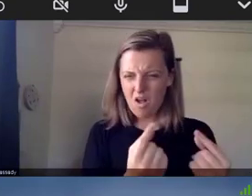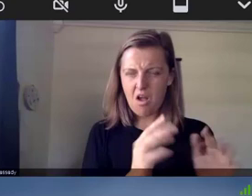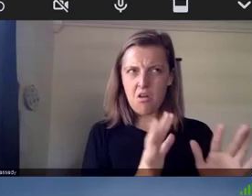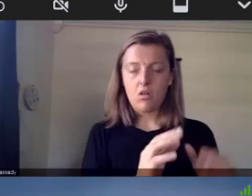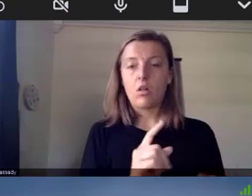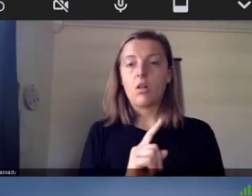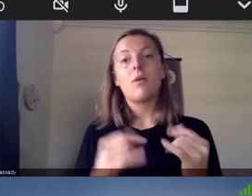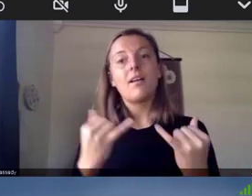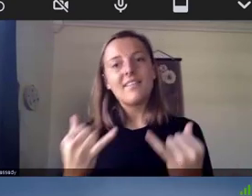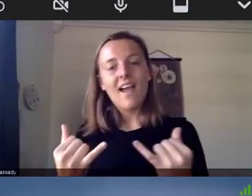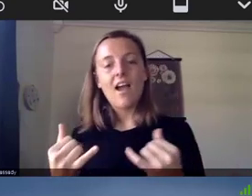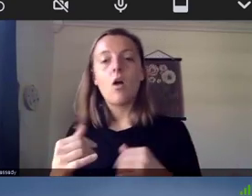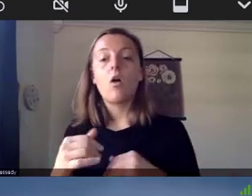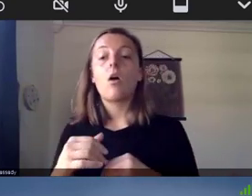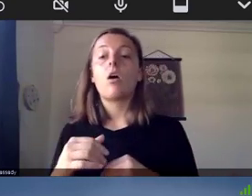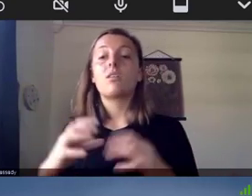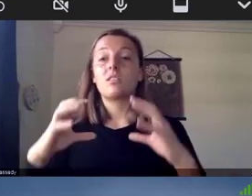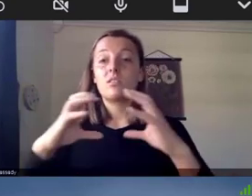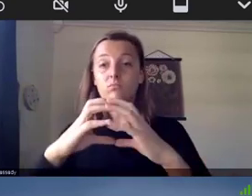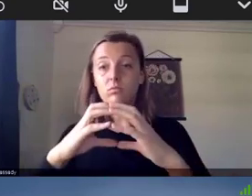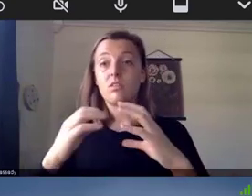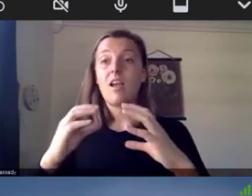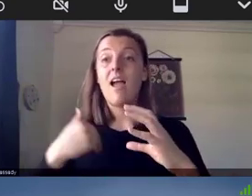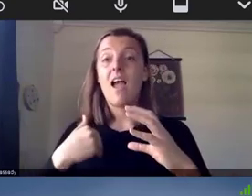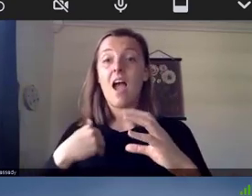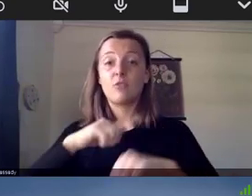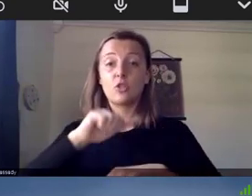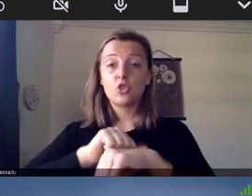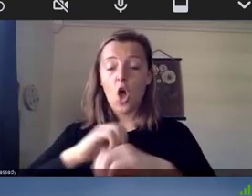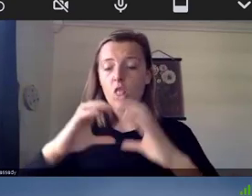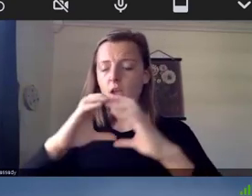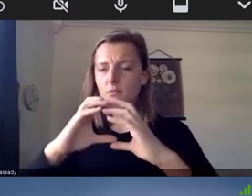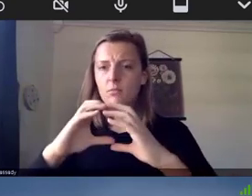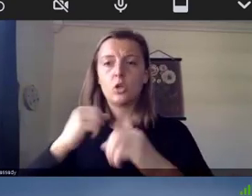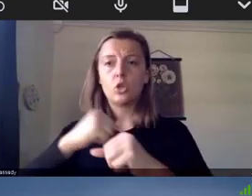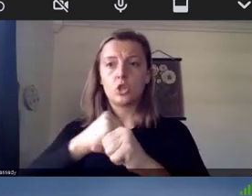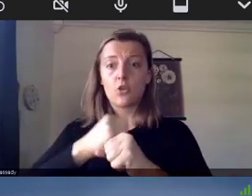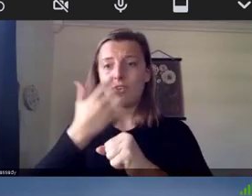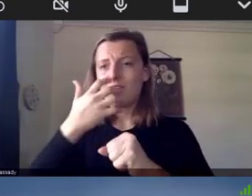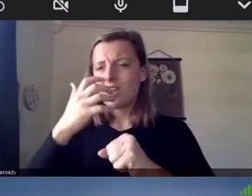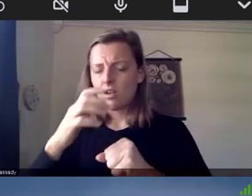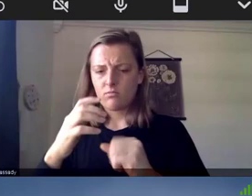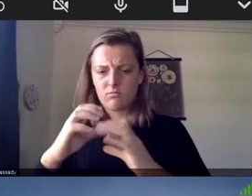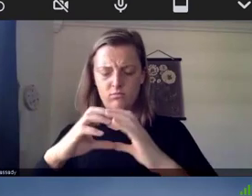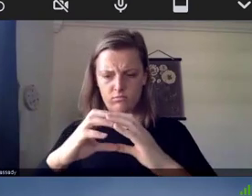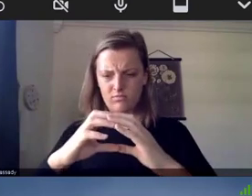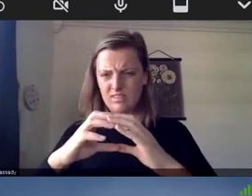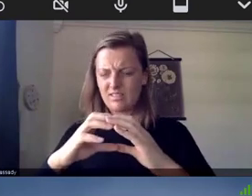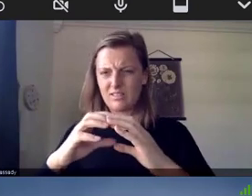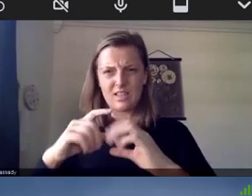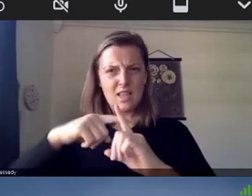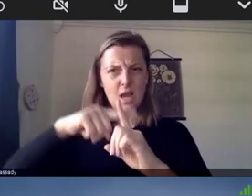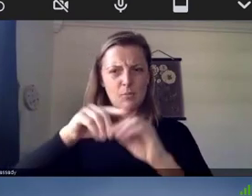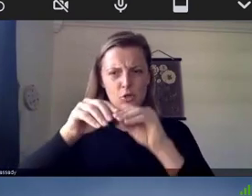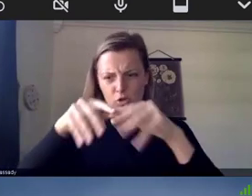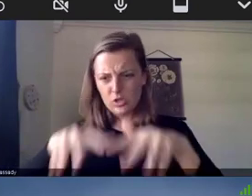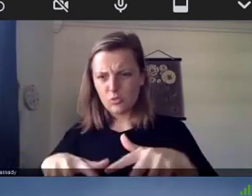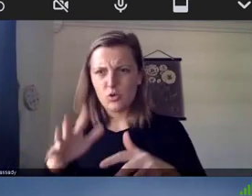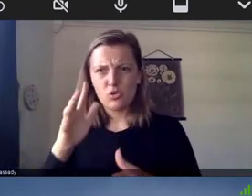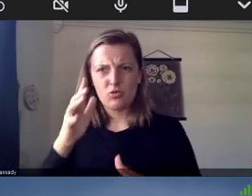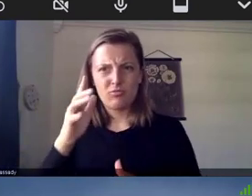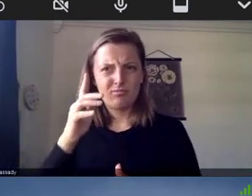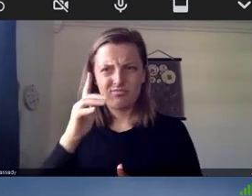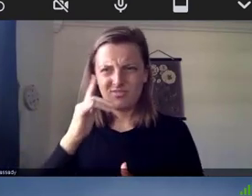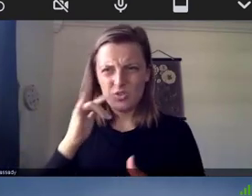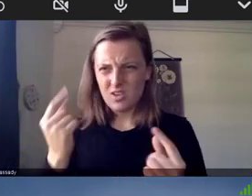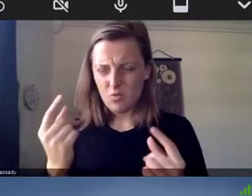if it's generating heat? How do I find how temperature changes over time if I'm trying to heat something up,